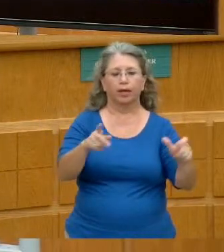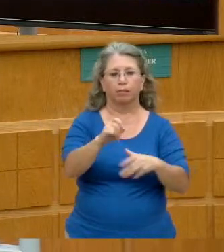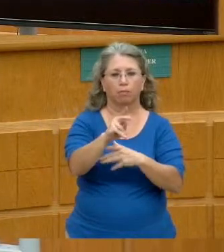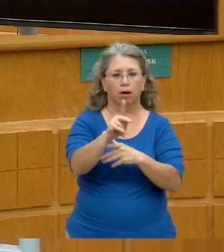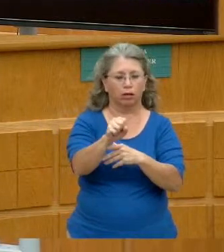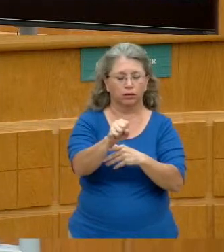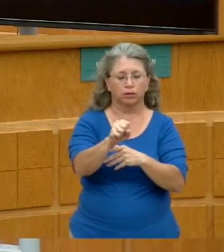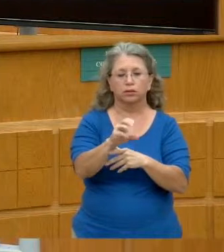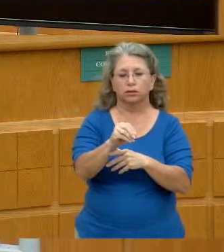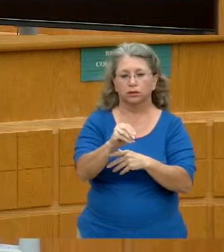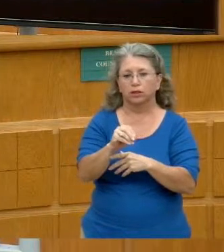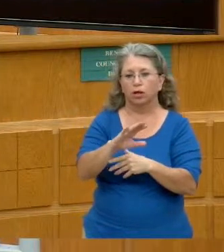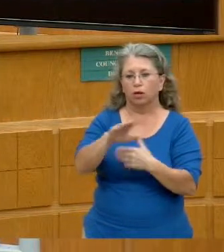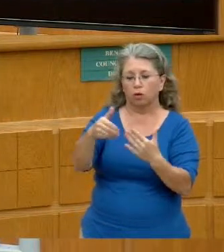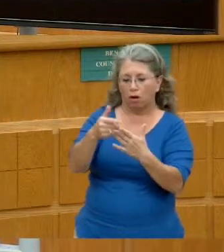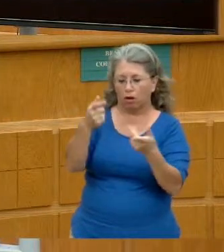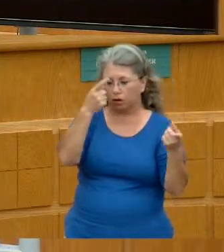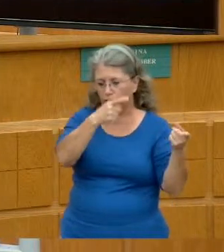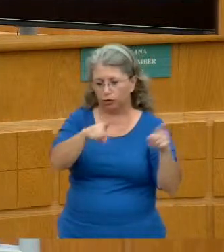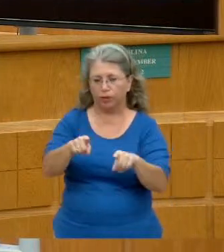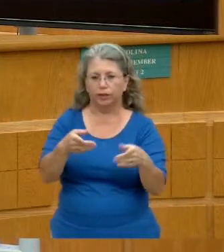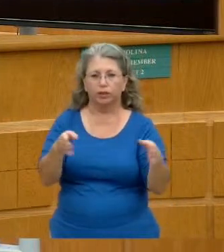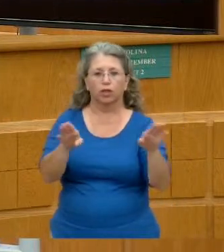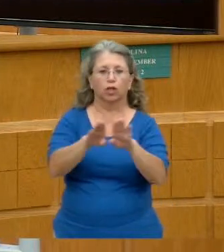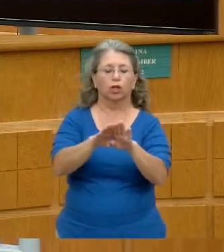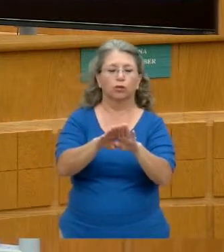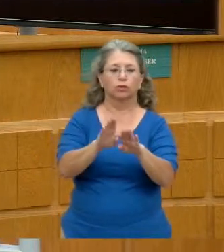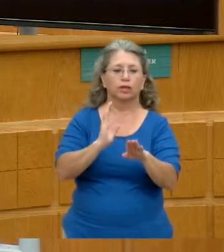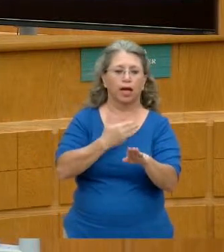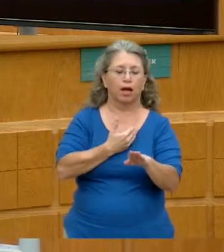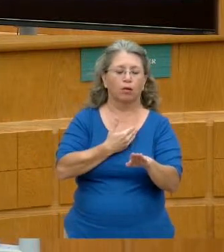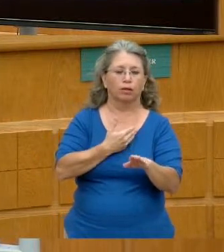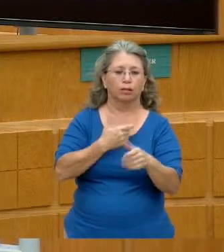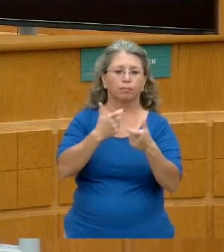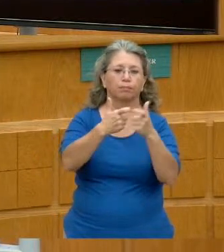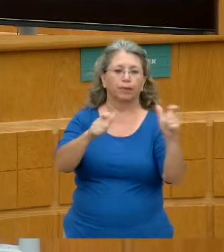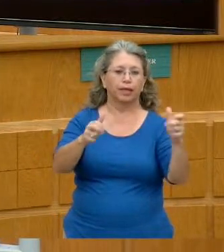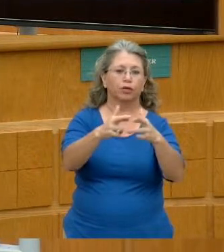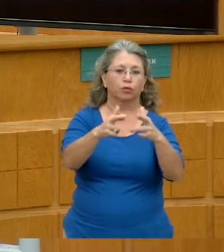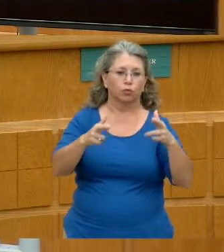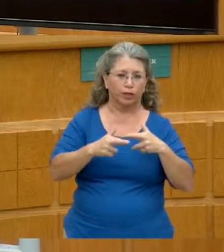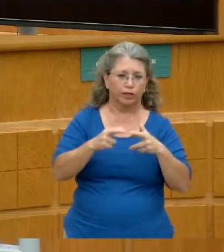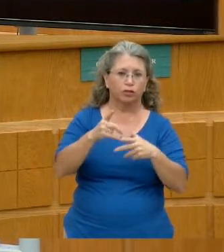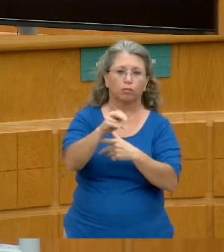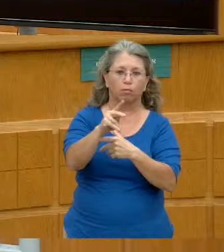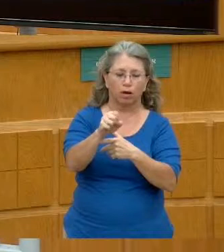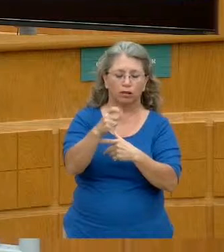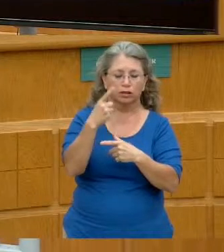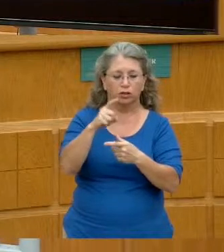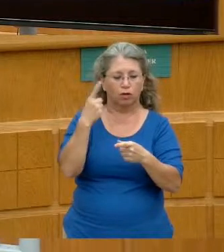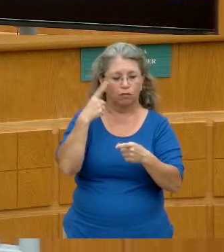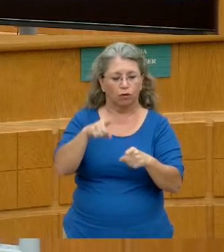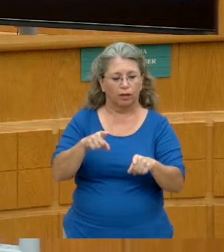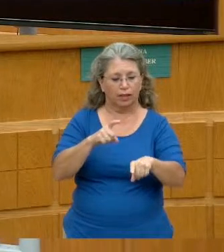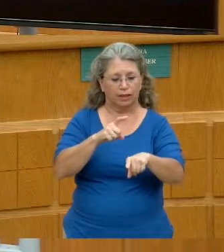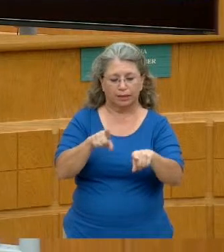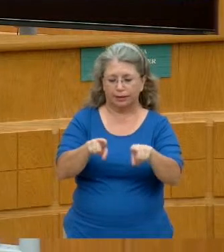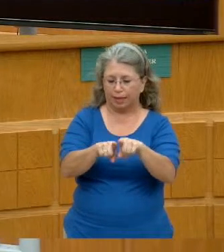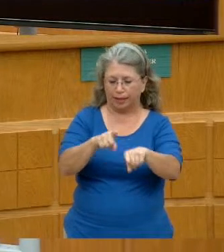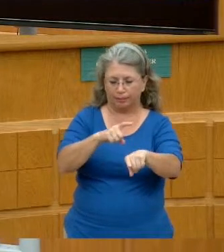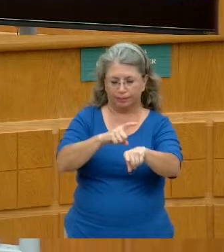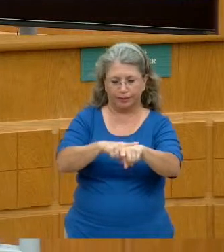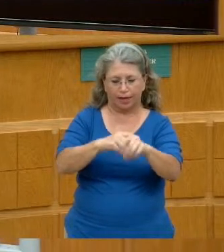the city's 8 big regional parks for that 4-day period. So the same time frame for our beach